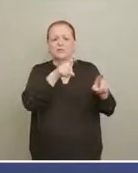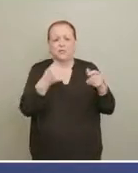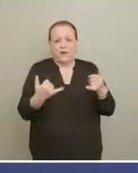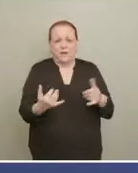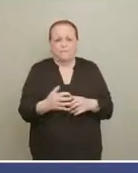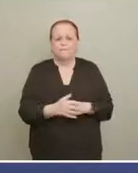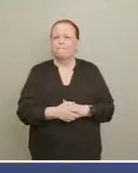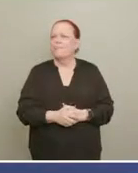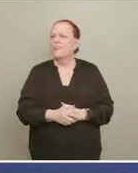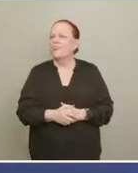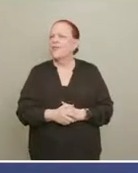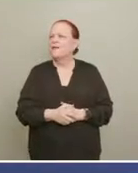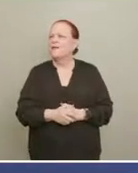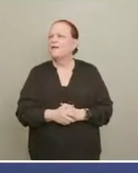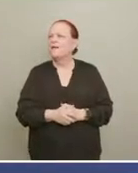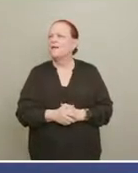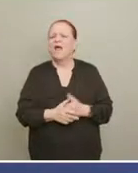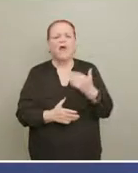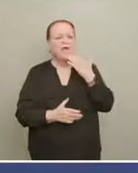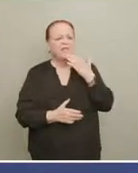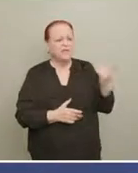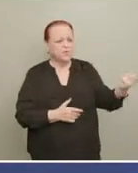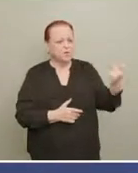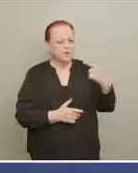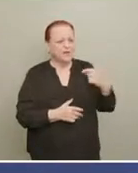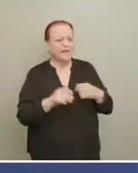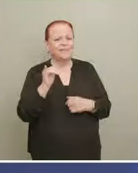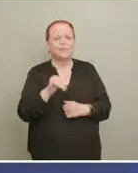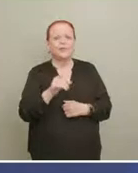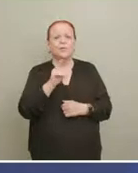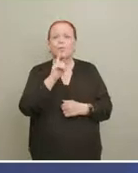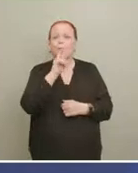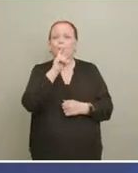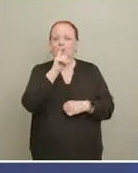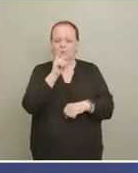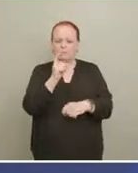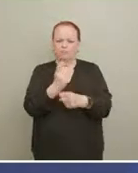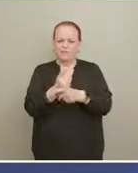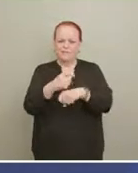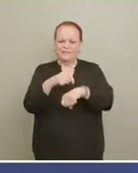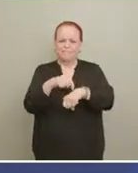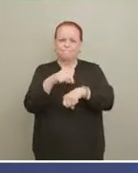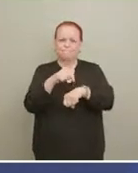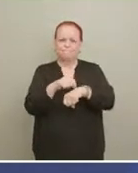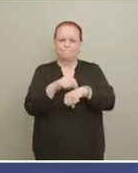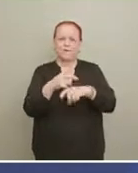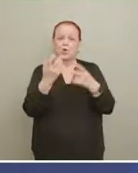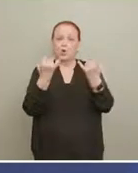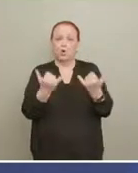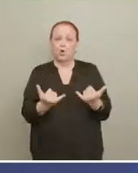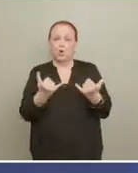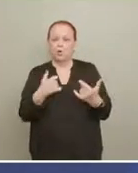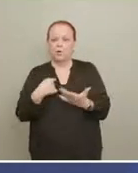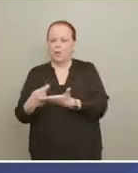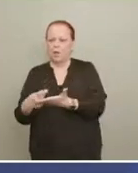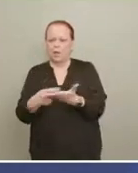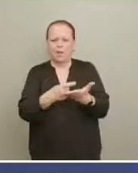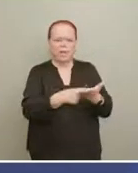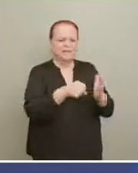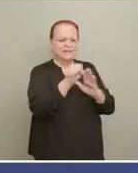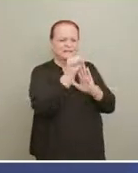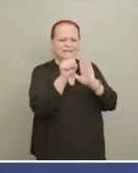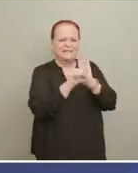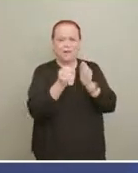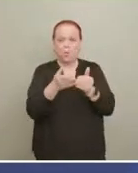you. Thank you, Norberto, for that question. And actually, that question is very timely. Currently, there's a conversation statewide